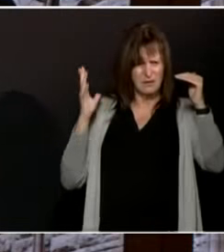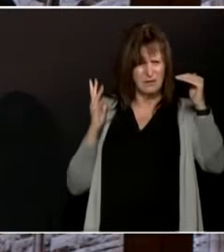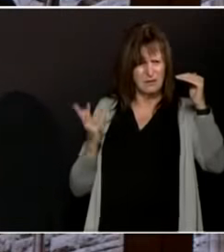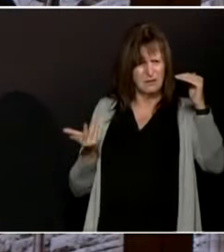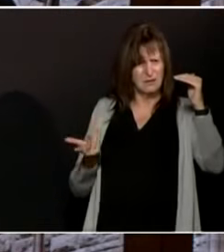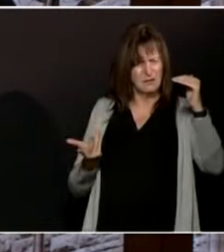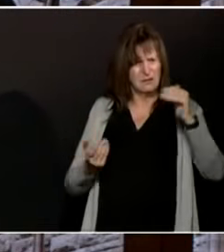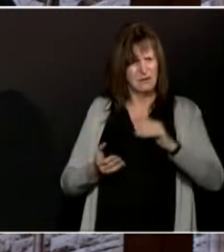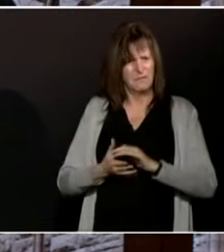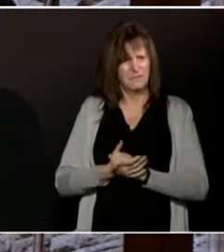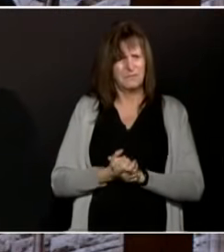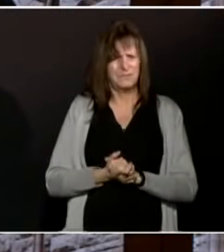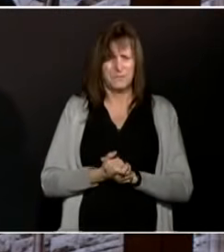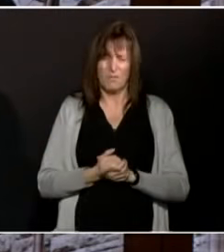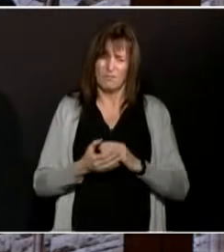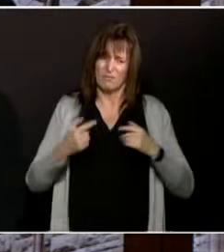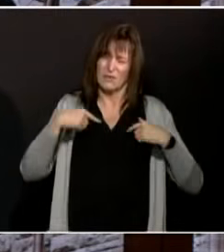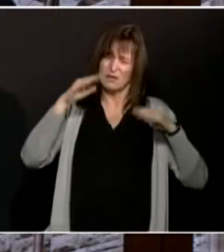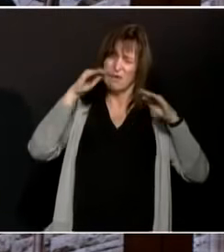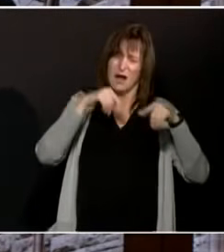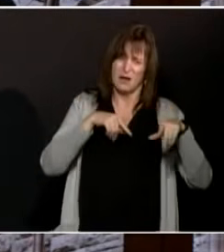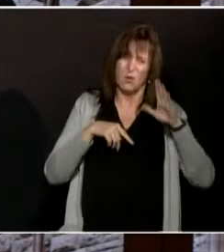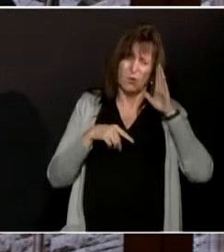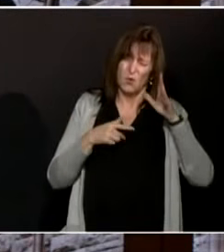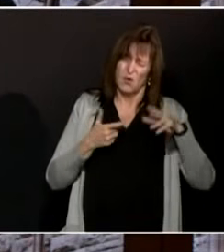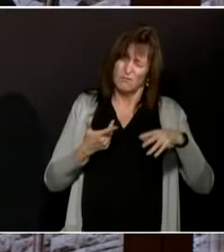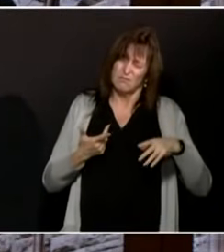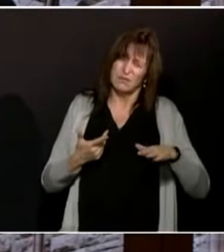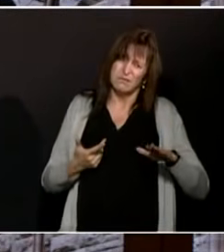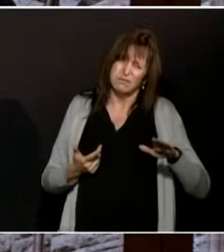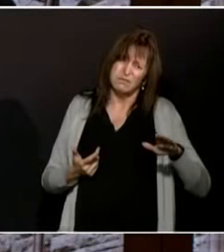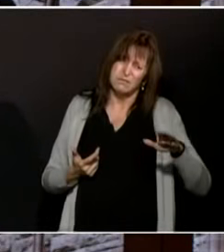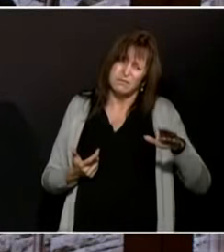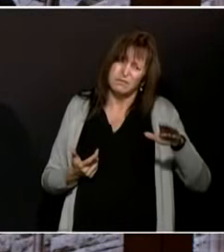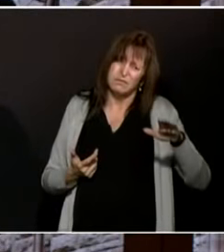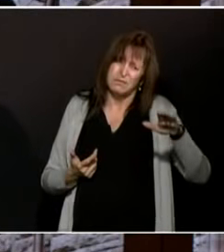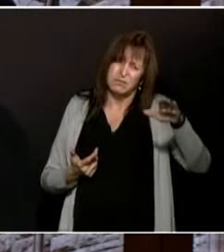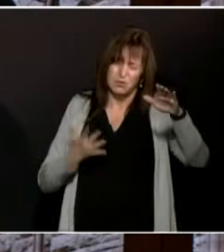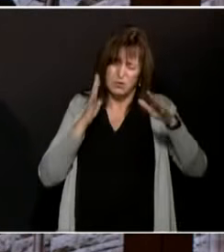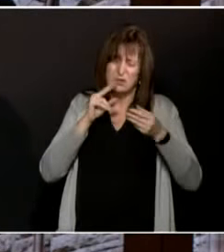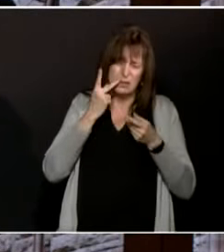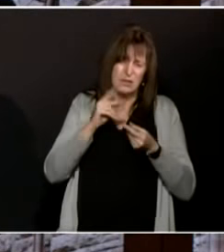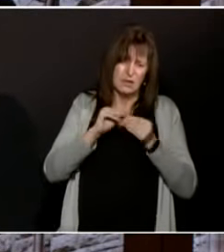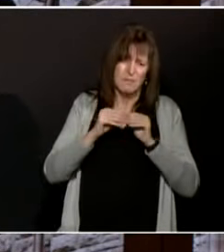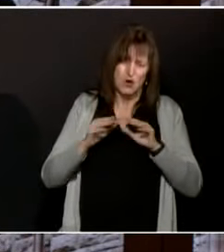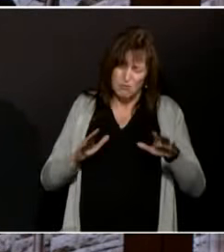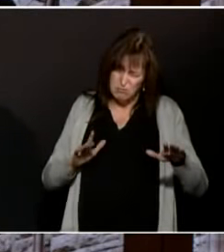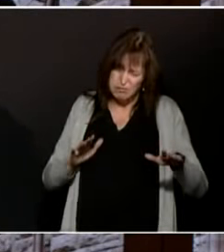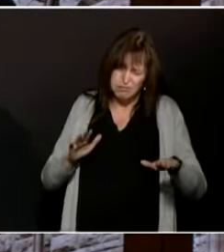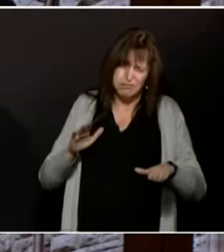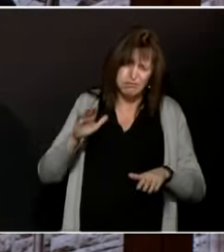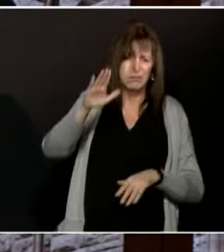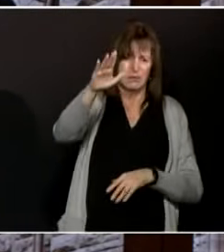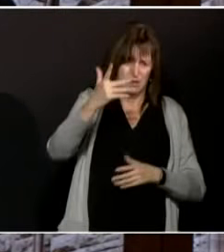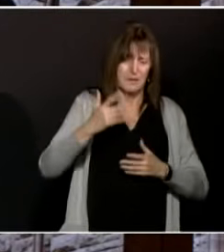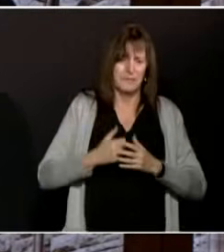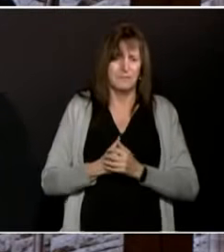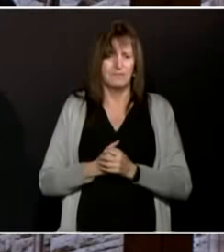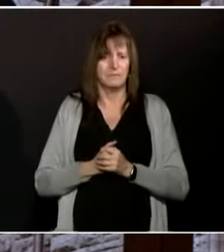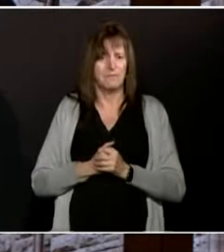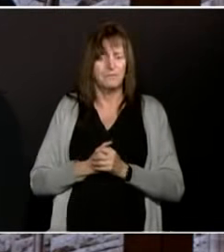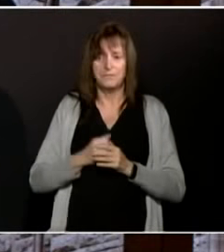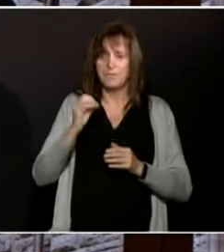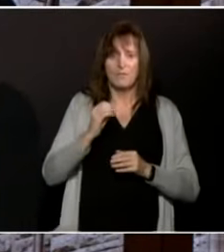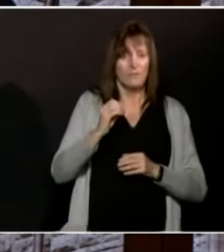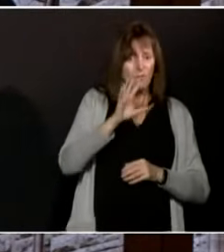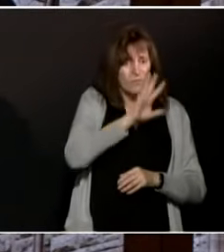the numbers to rise and go up again tomorrow. In our cases in Ontario, when we look at across the whole province, our rate per